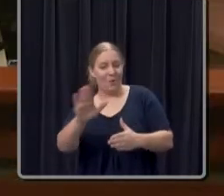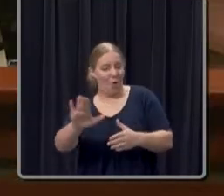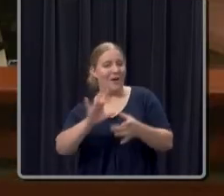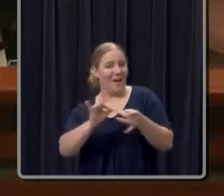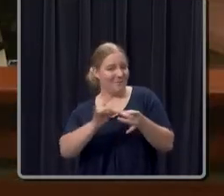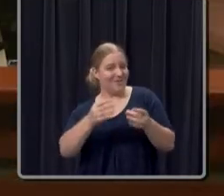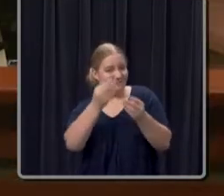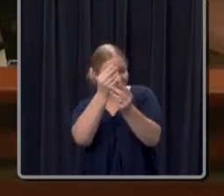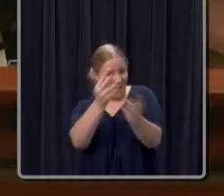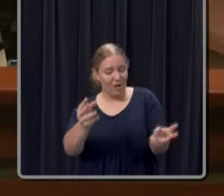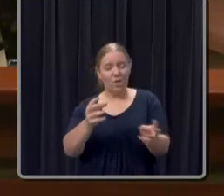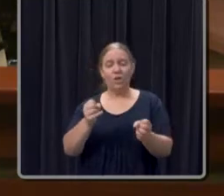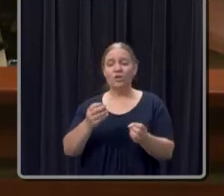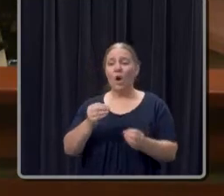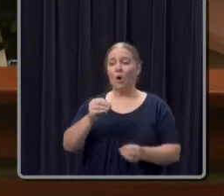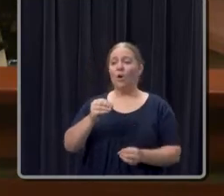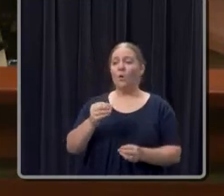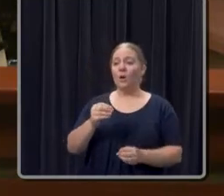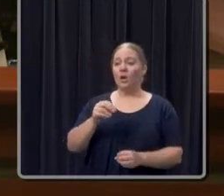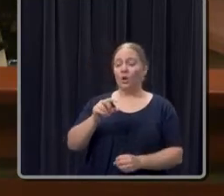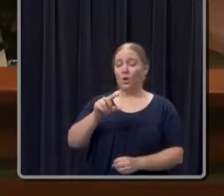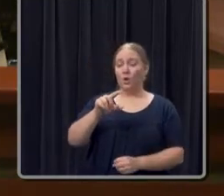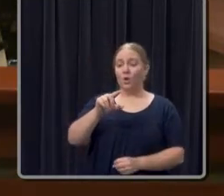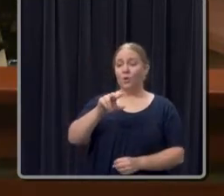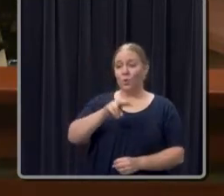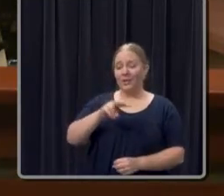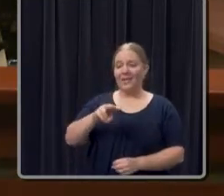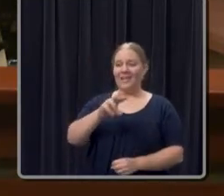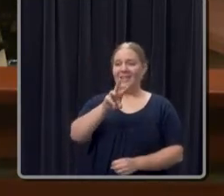me right. So fiscal year 22, it's